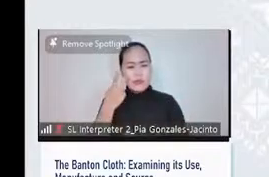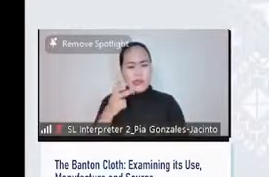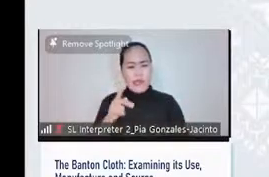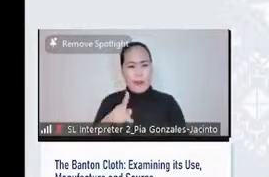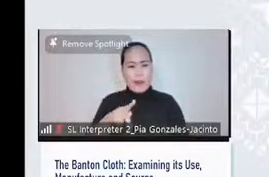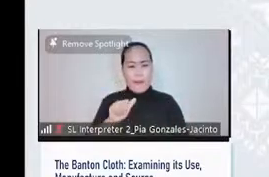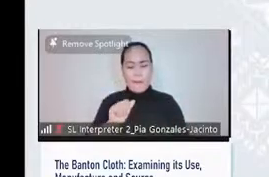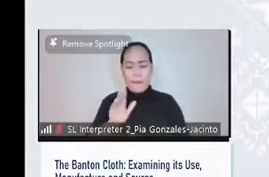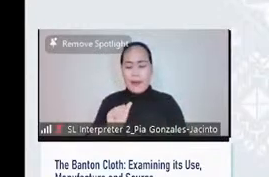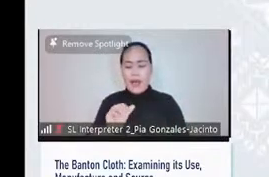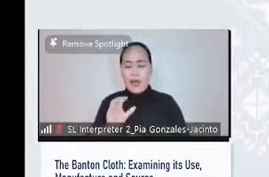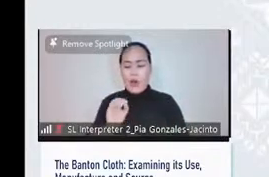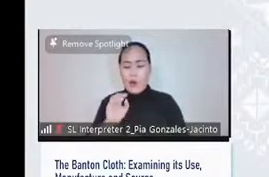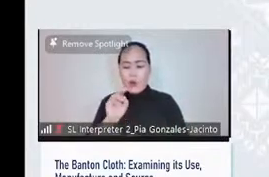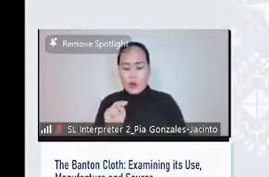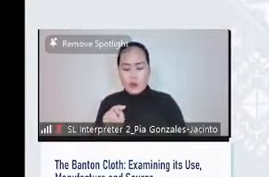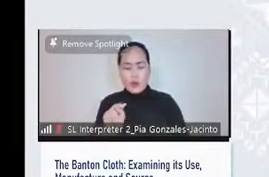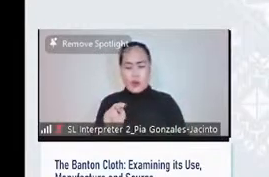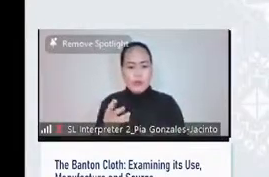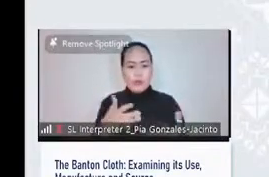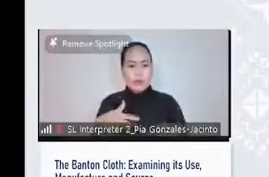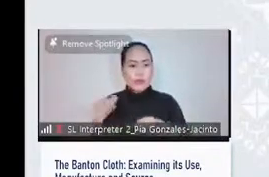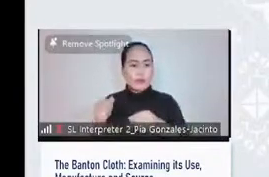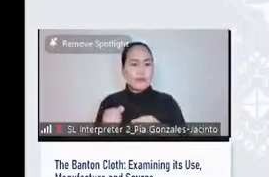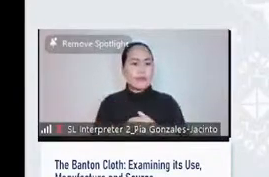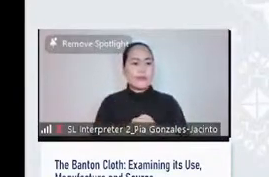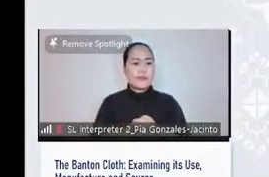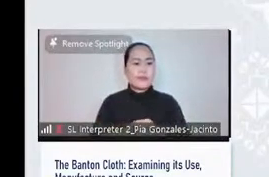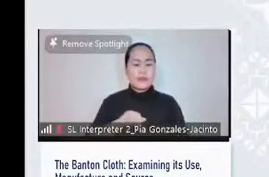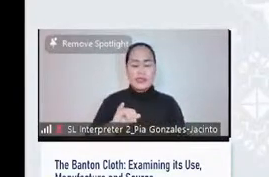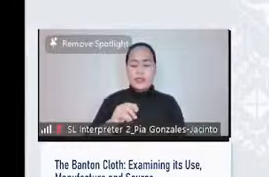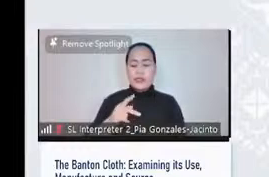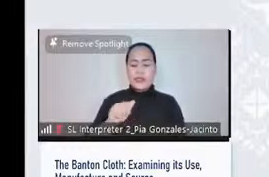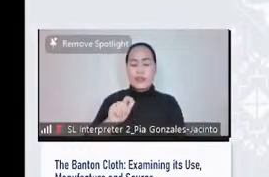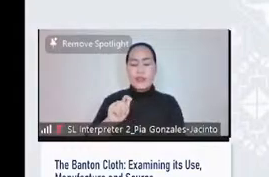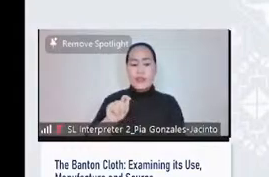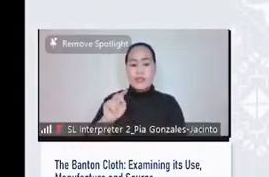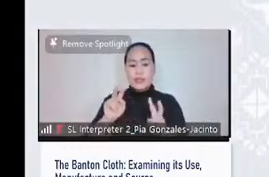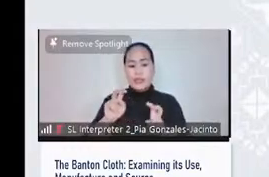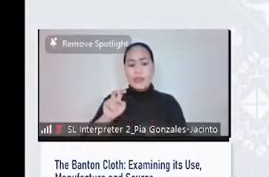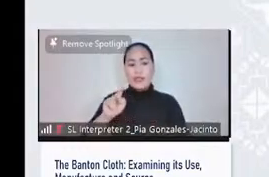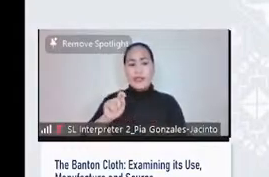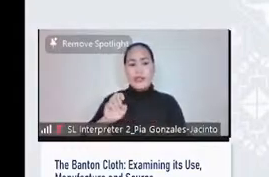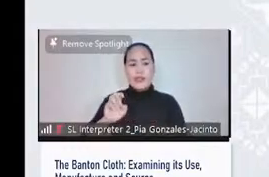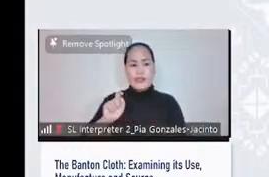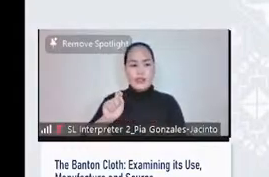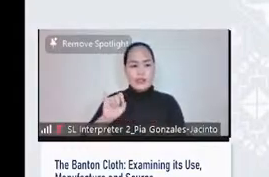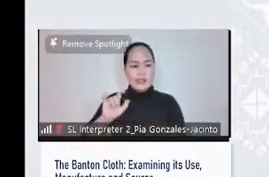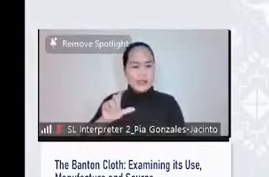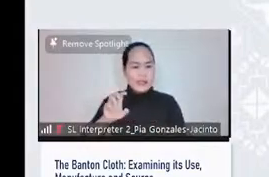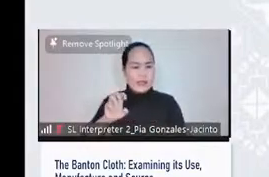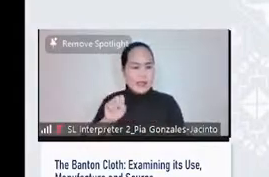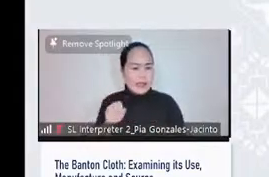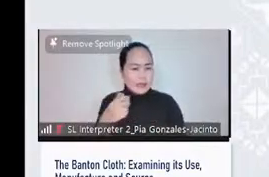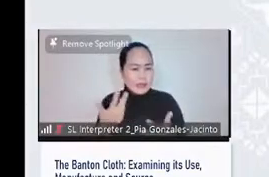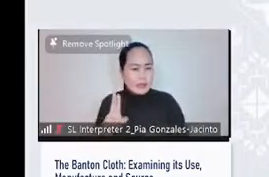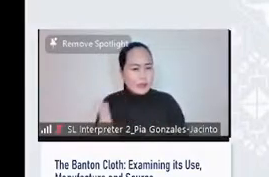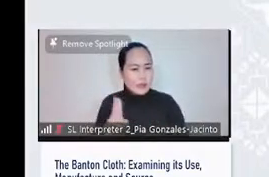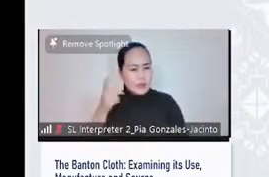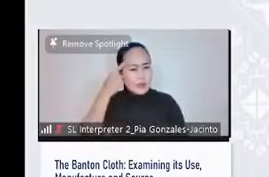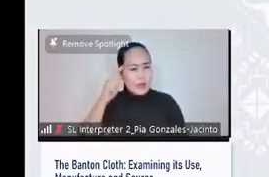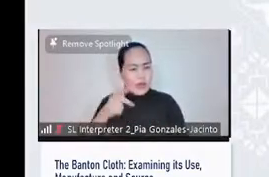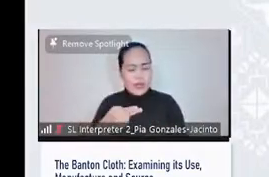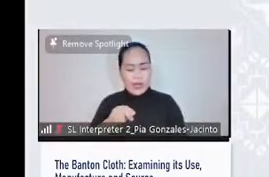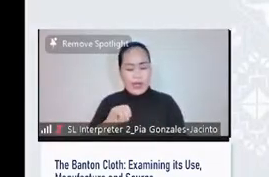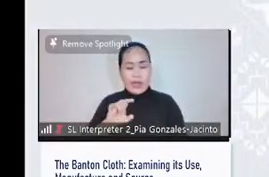for the departed. Ika textiles are prized heirlooms because it was believed to possess protective properties and was worn as a